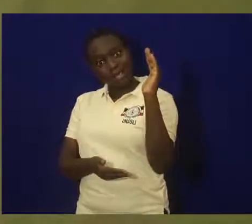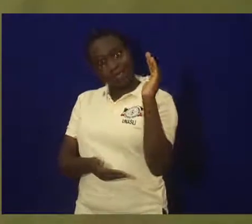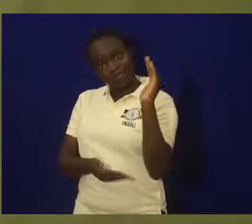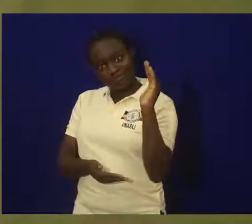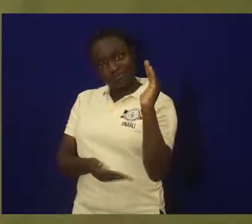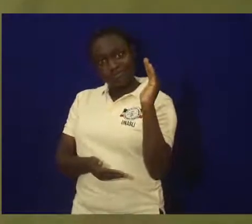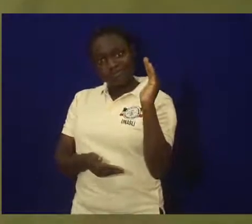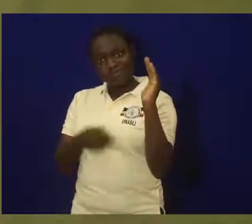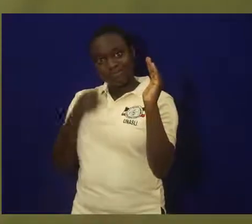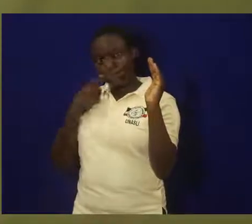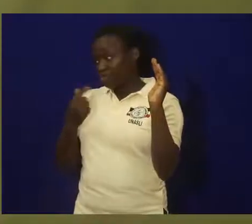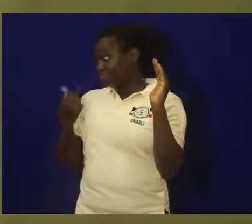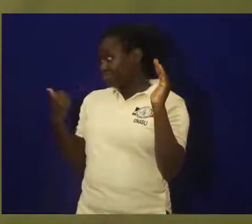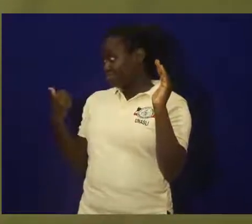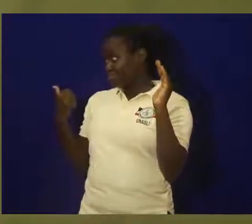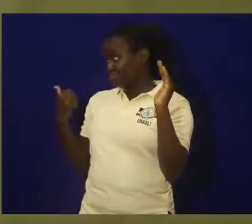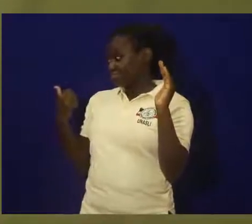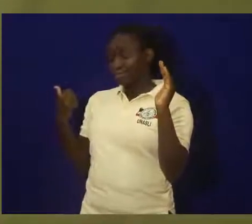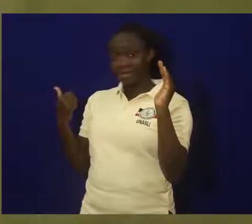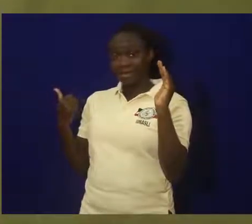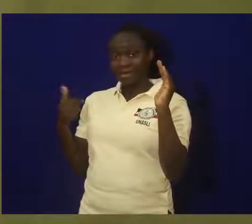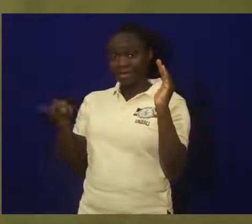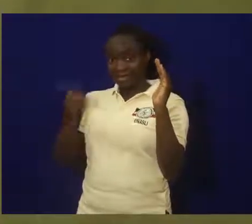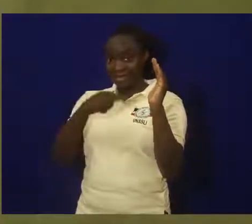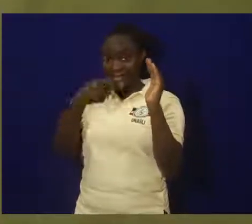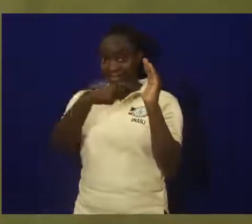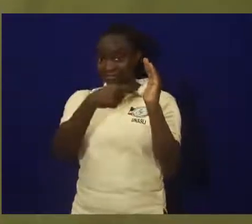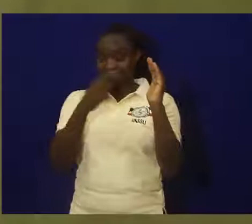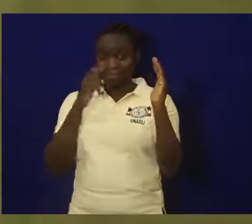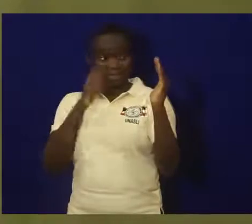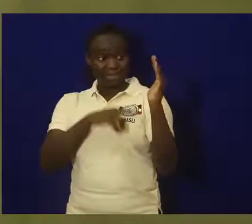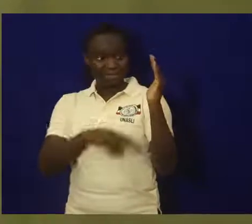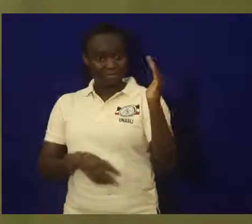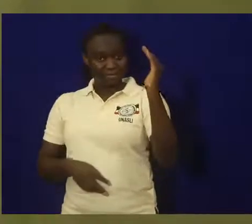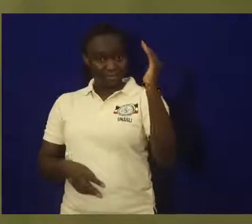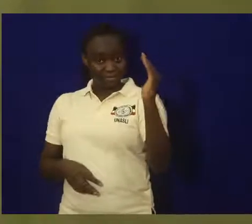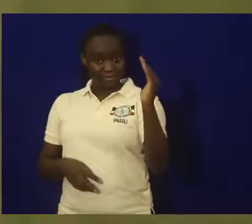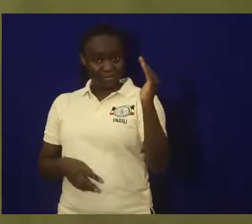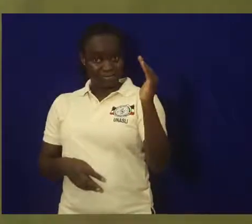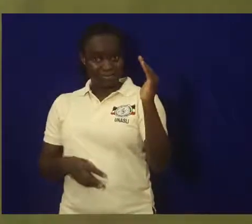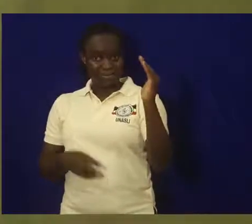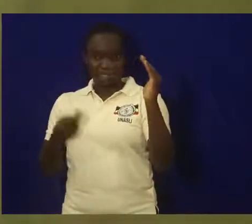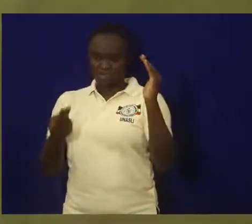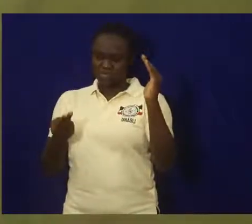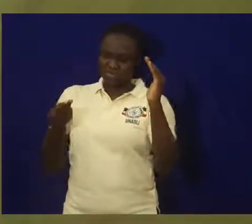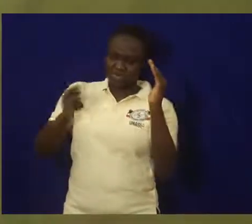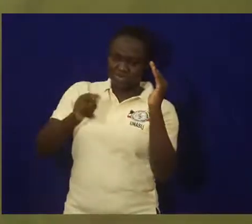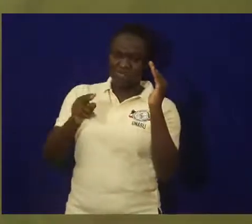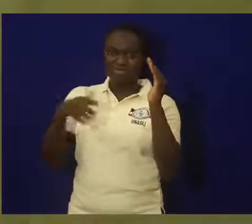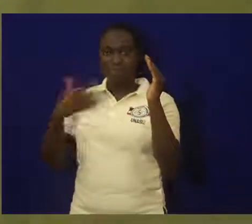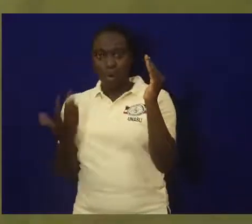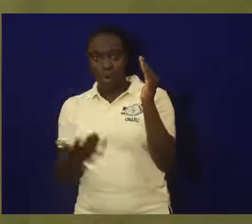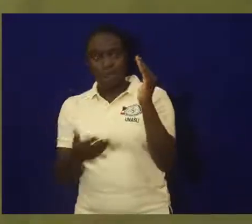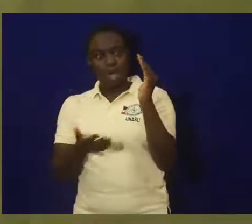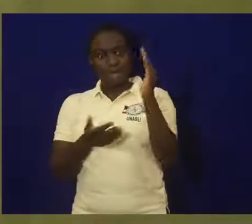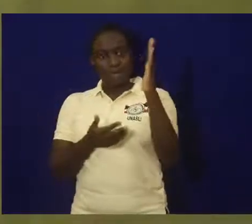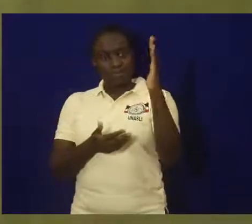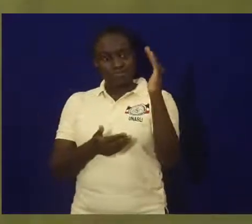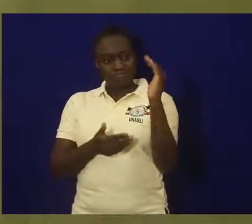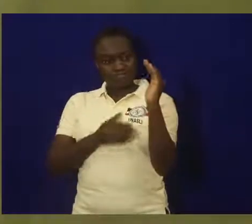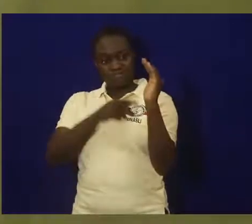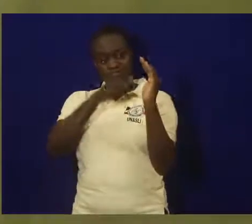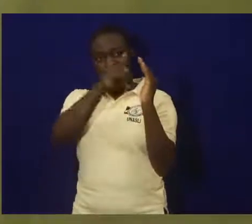palm. Fold your palm the way I have folded mine. The spoon, the palm, we can look at